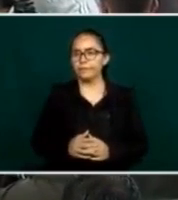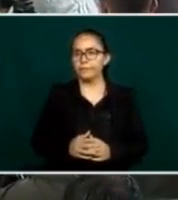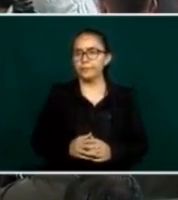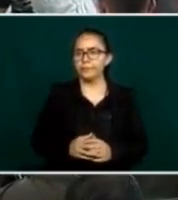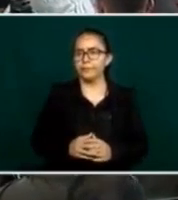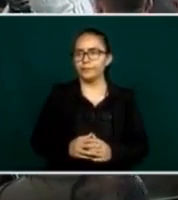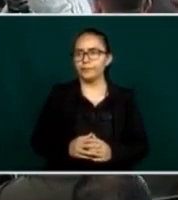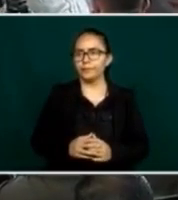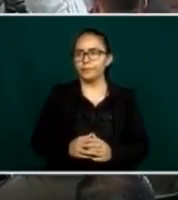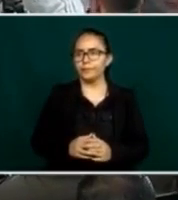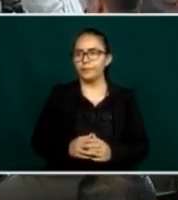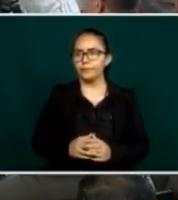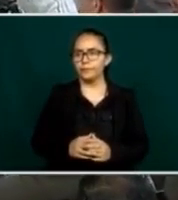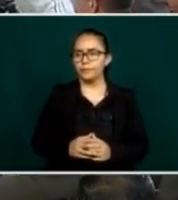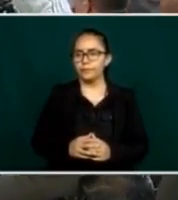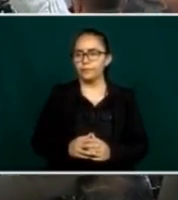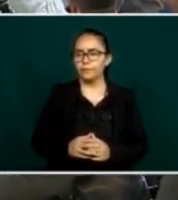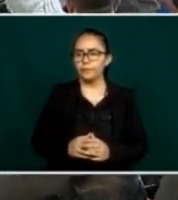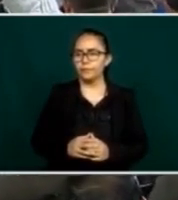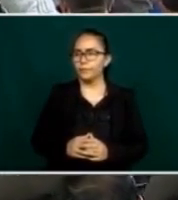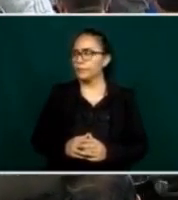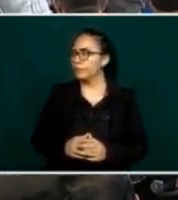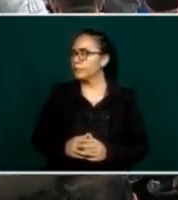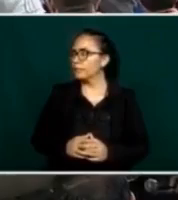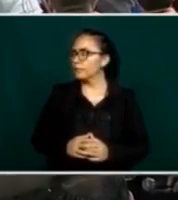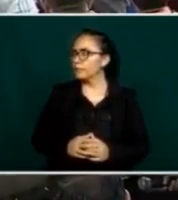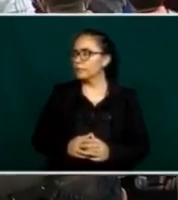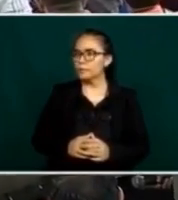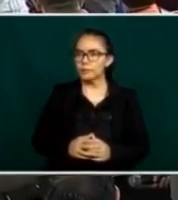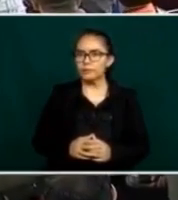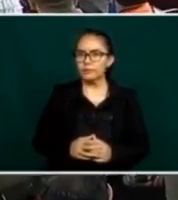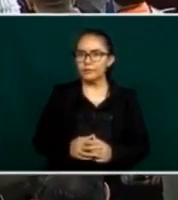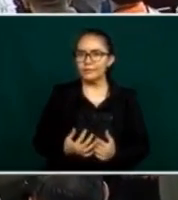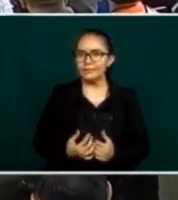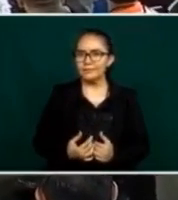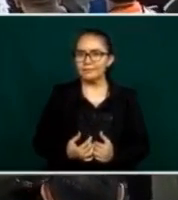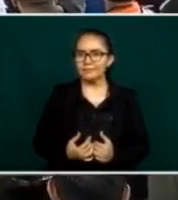So he wants one national and one from the state.